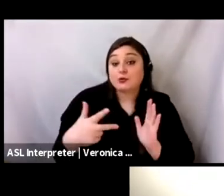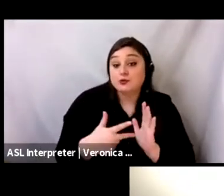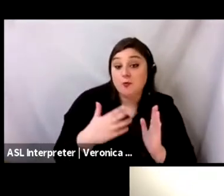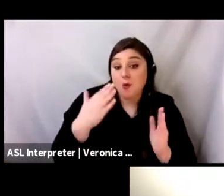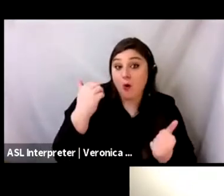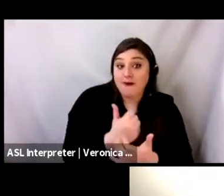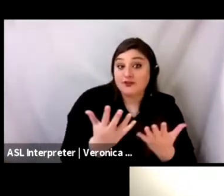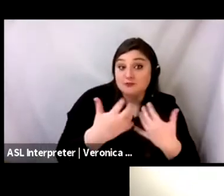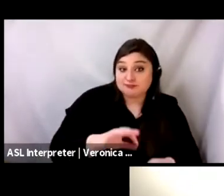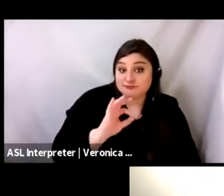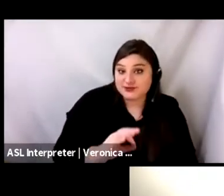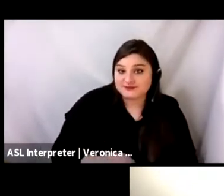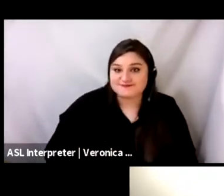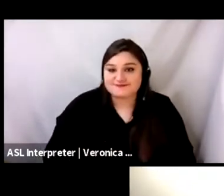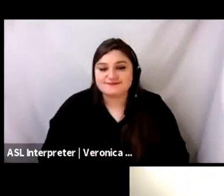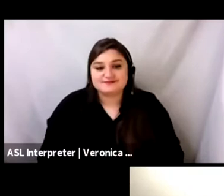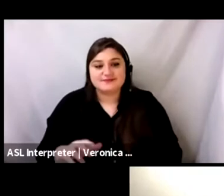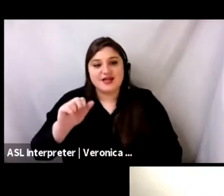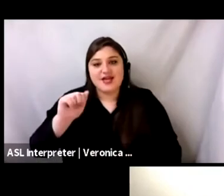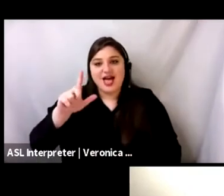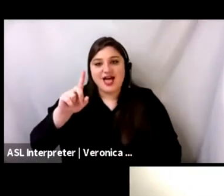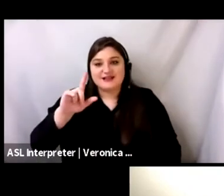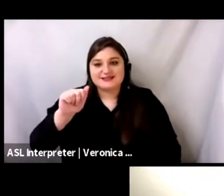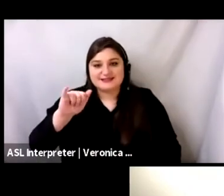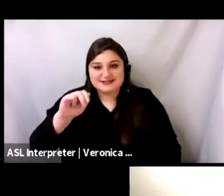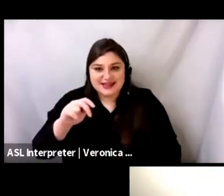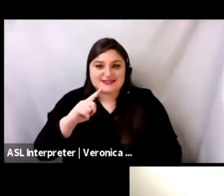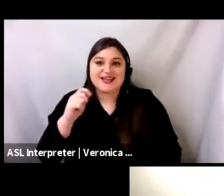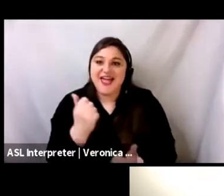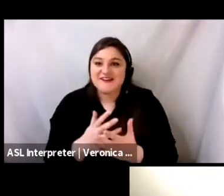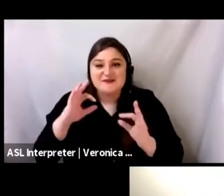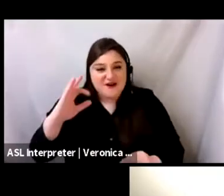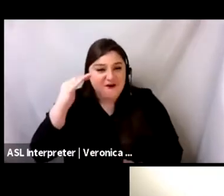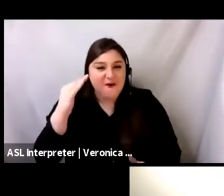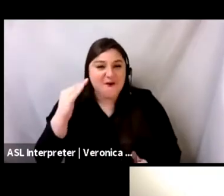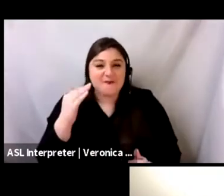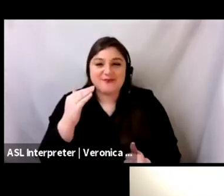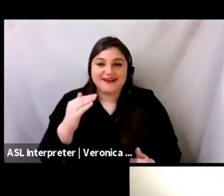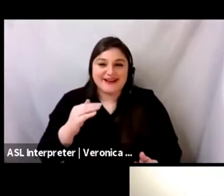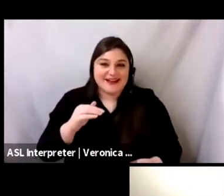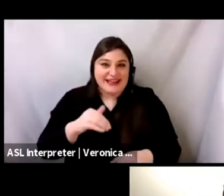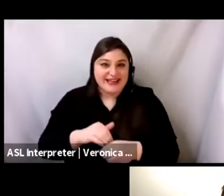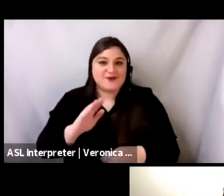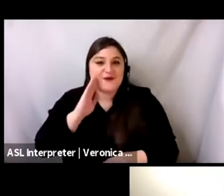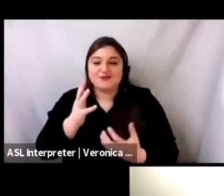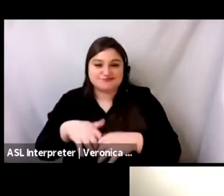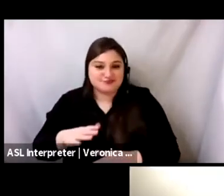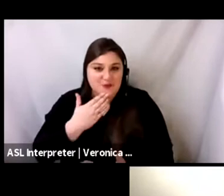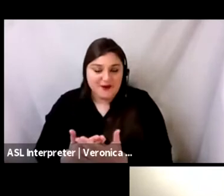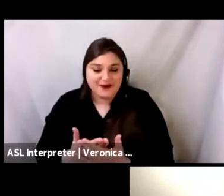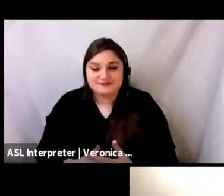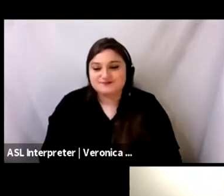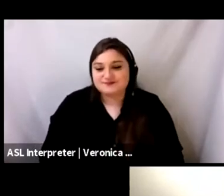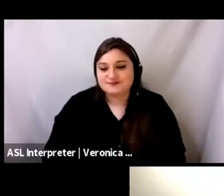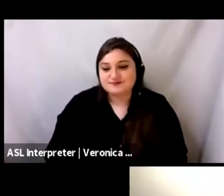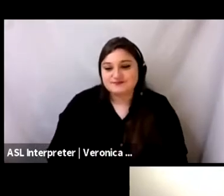Thank you very much. It was perfect. And I'm sure it's going to go well, like in the rehearsal. Before starting, I'd just like